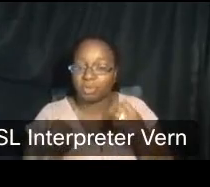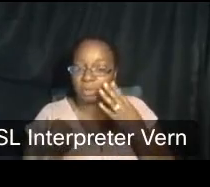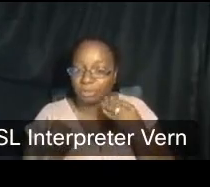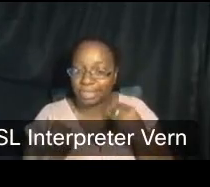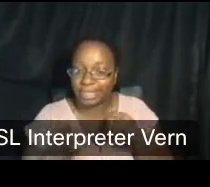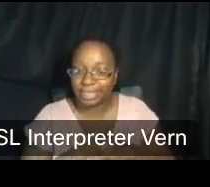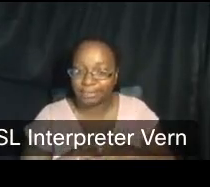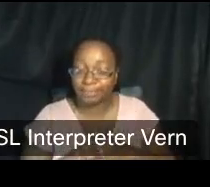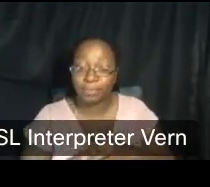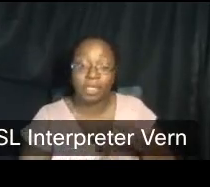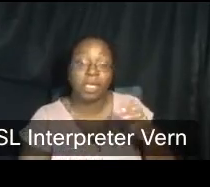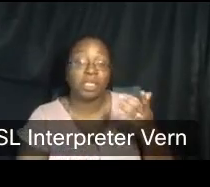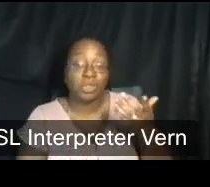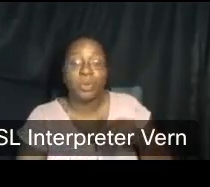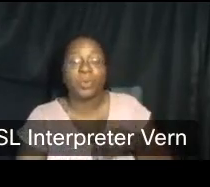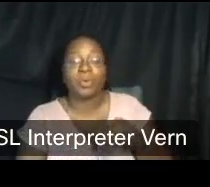additional services.